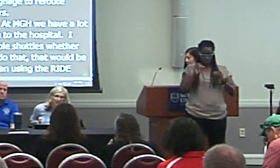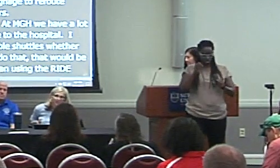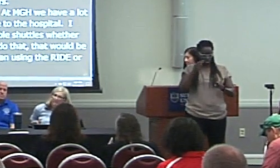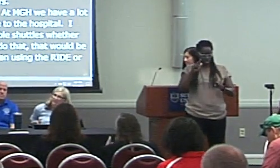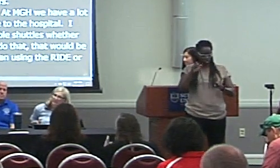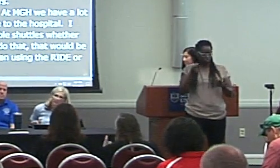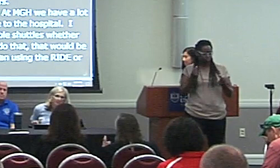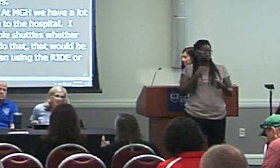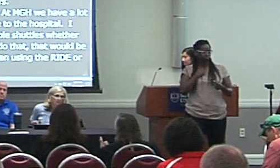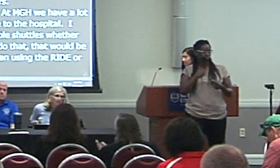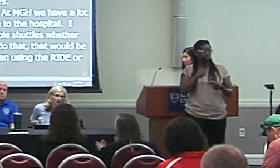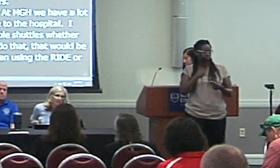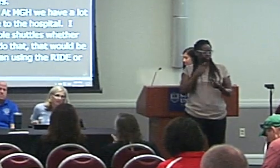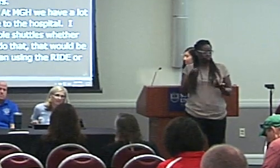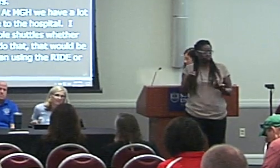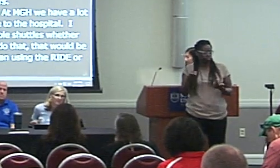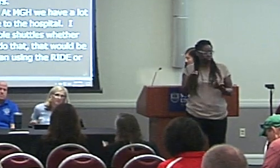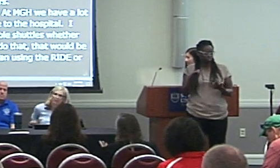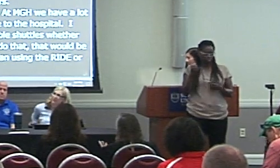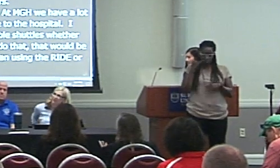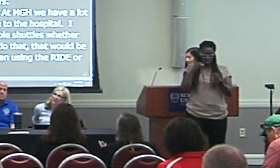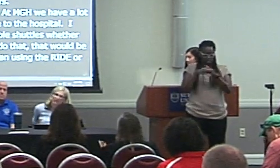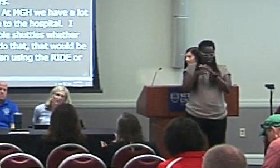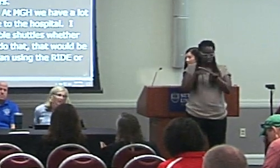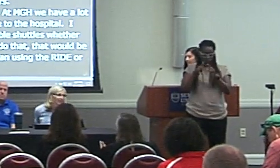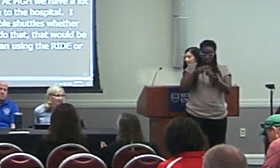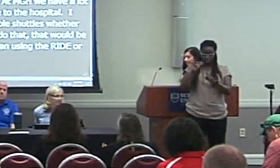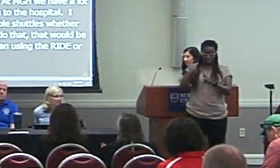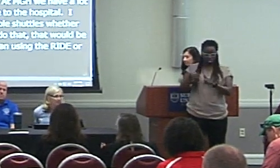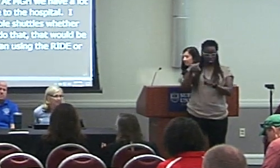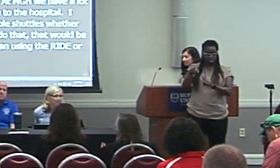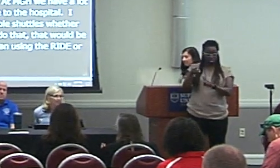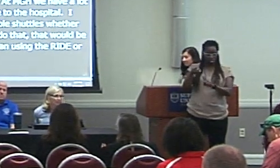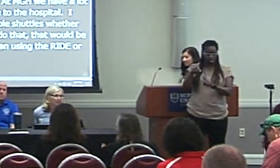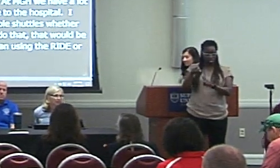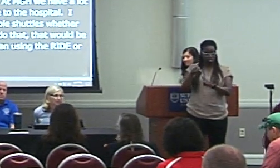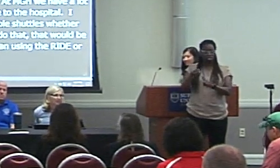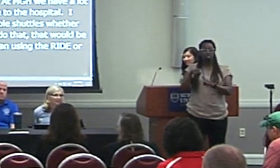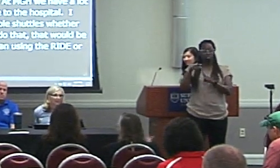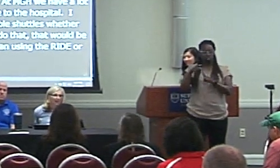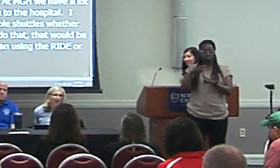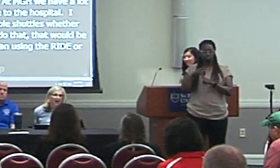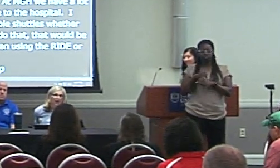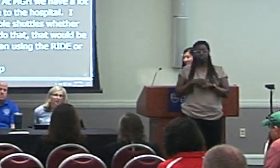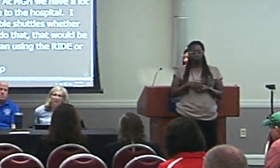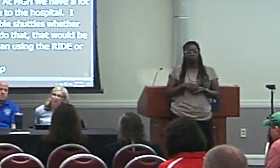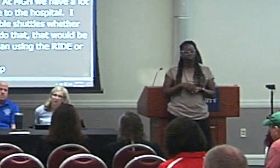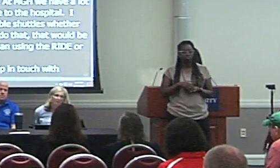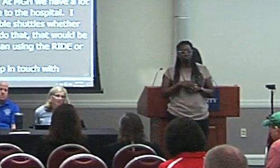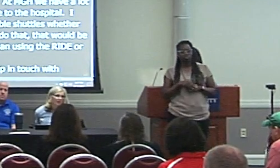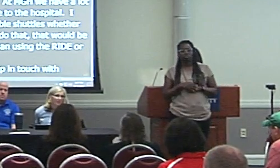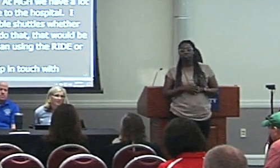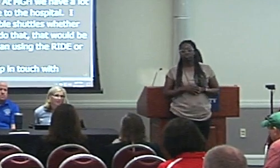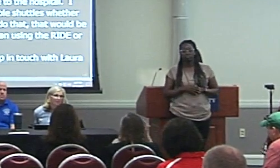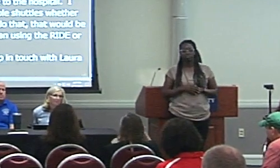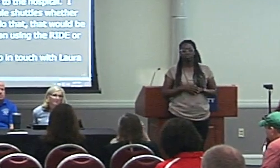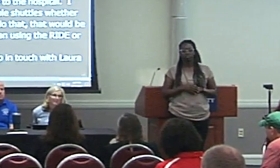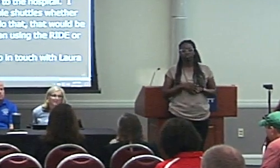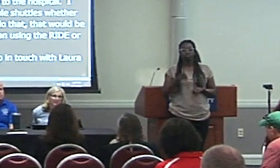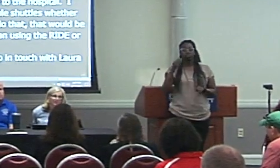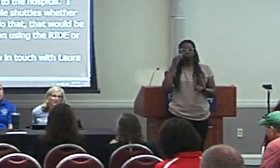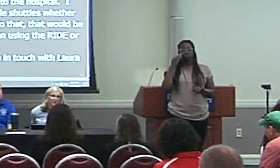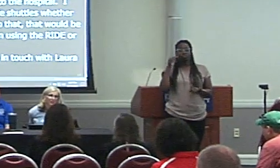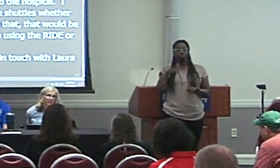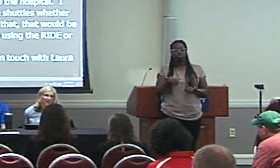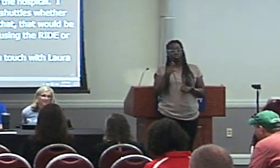Thank you, Zari. We'll definitely keep in touch with Laura and see what we can figure out. Thank you, Giuseppe, for your question. I know that the mayor has a very